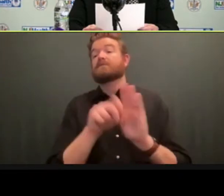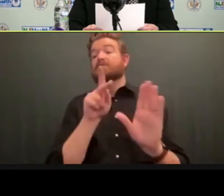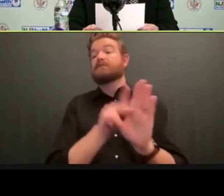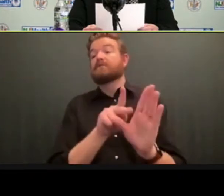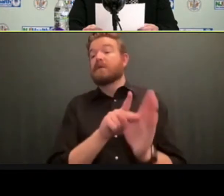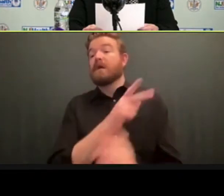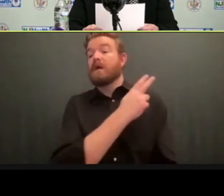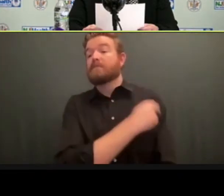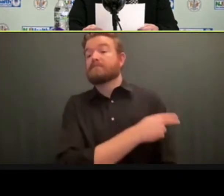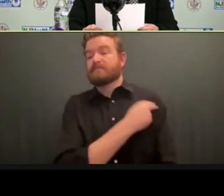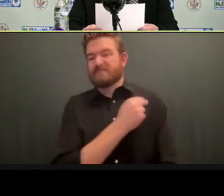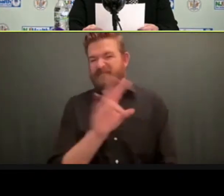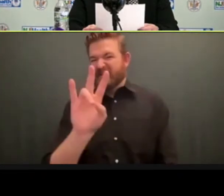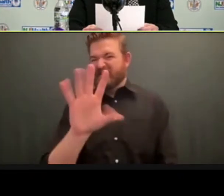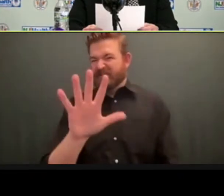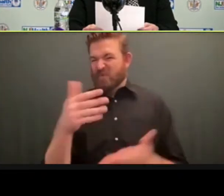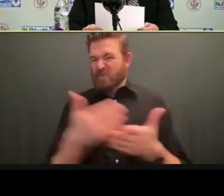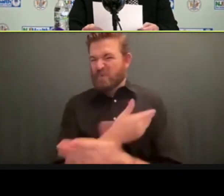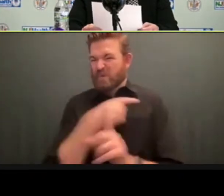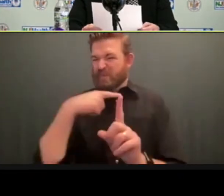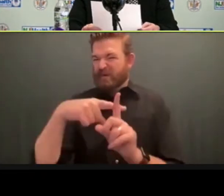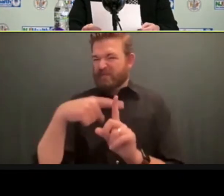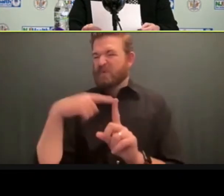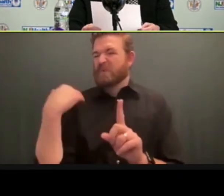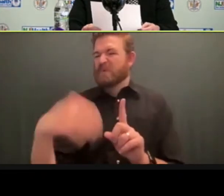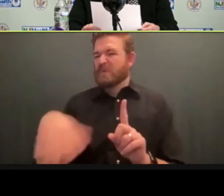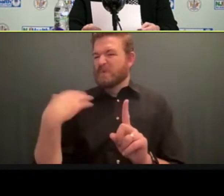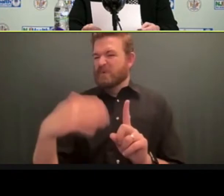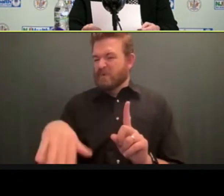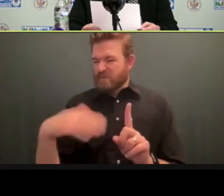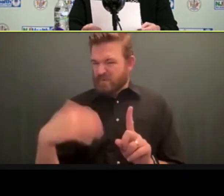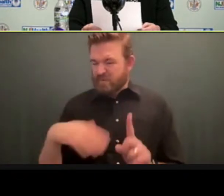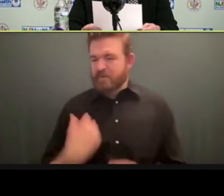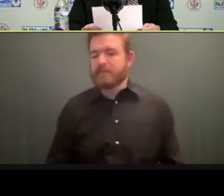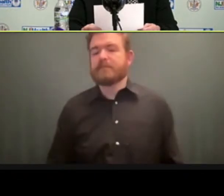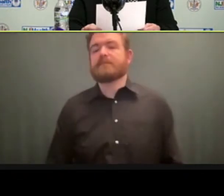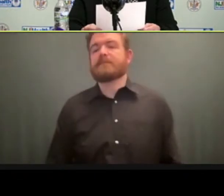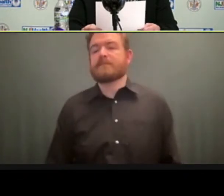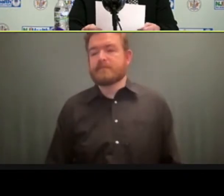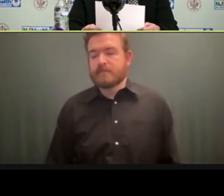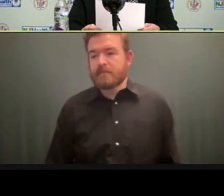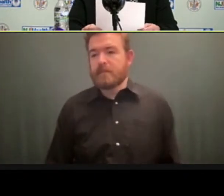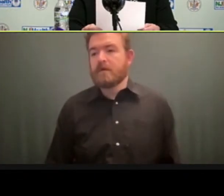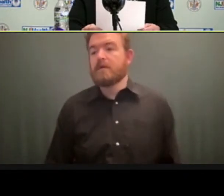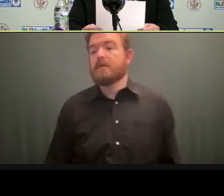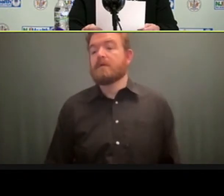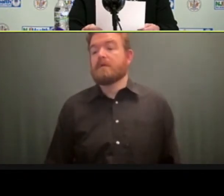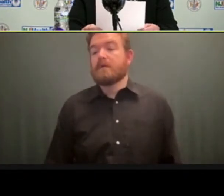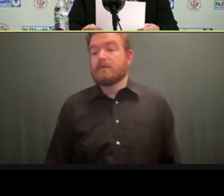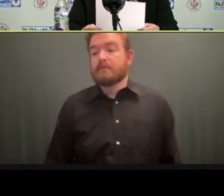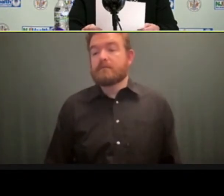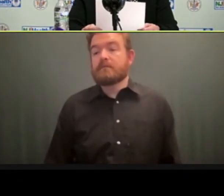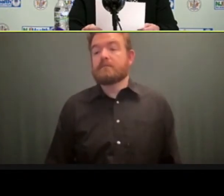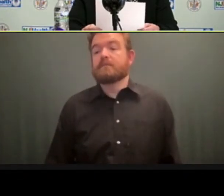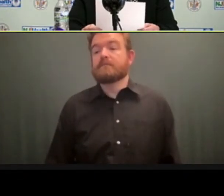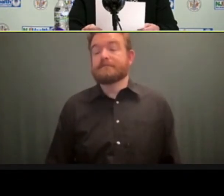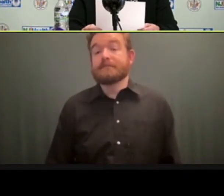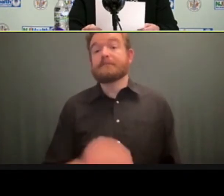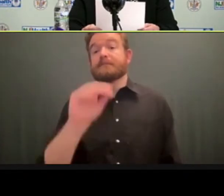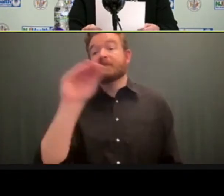9 at Trenton, and 11 at Ann Klein. The percent positivity in the state as of December